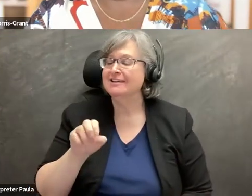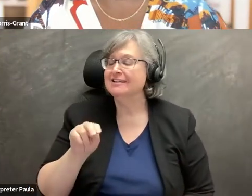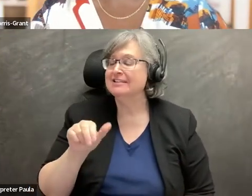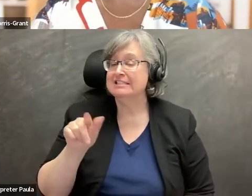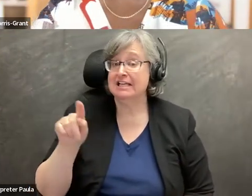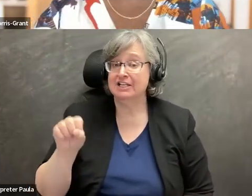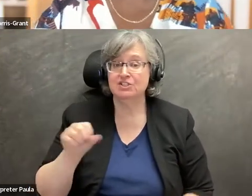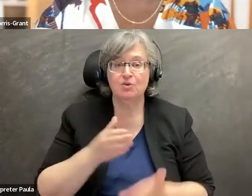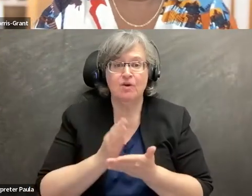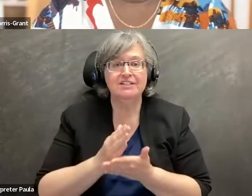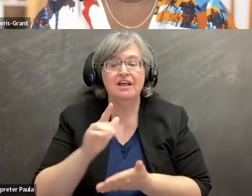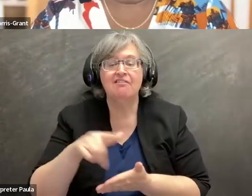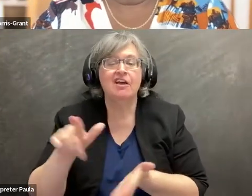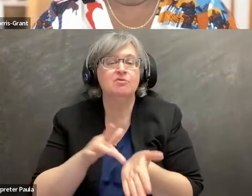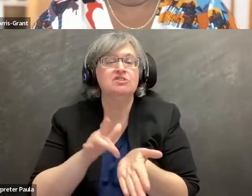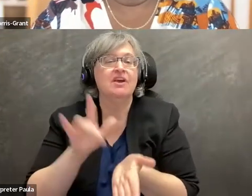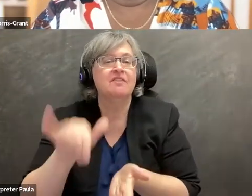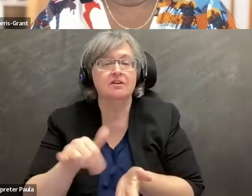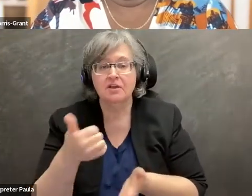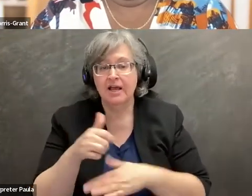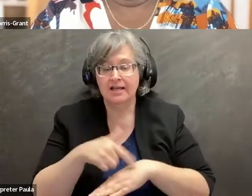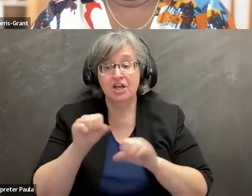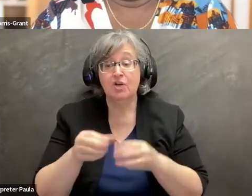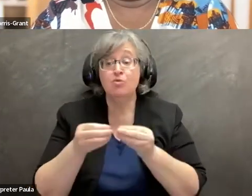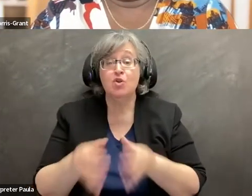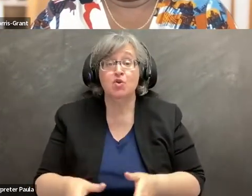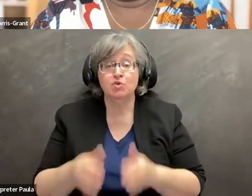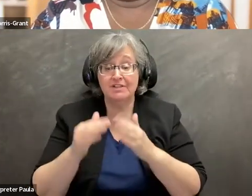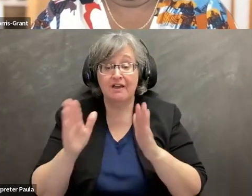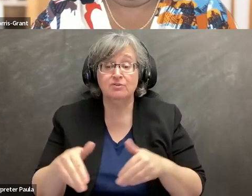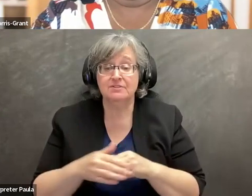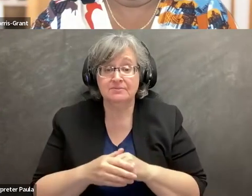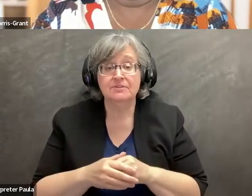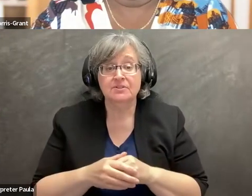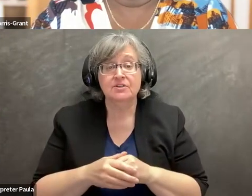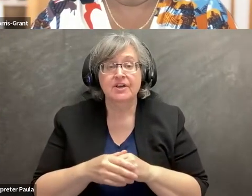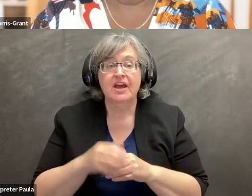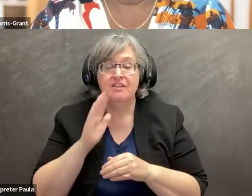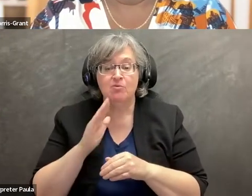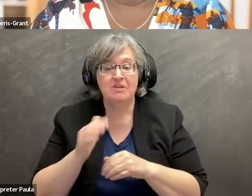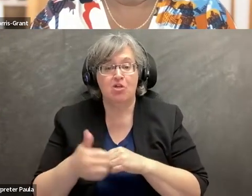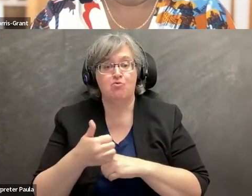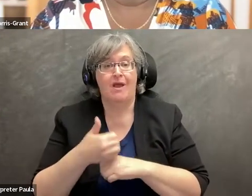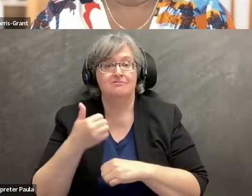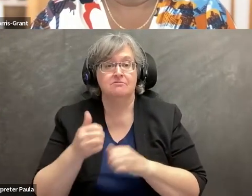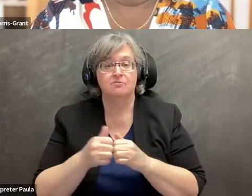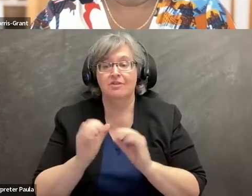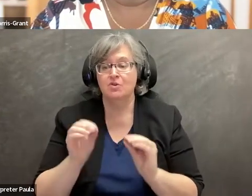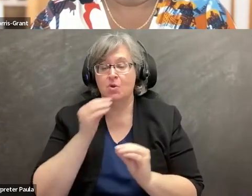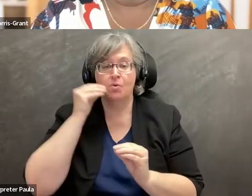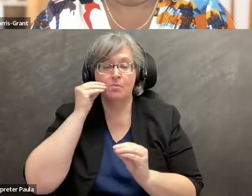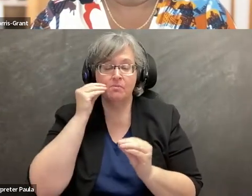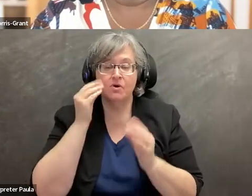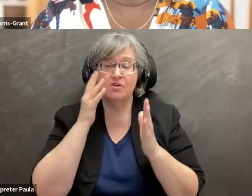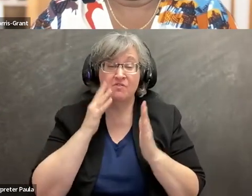advantage of that. And at any point, they can lose their housing and be threatened with homelessness. And unfortunately,